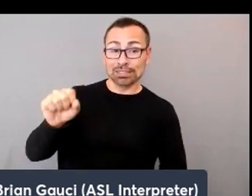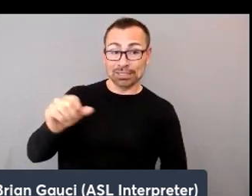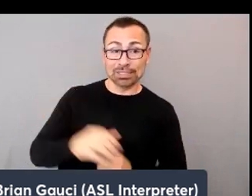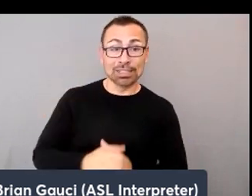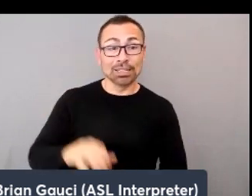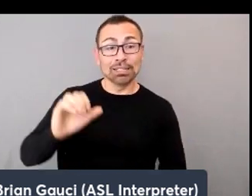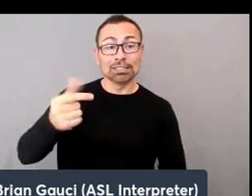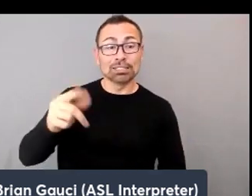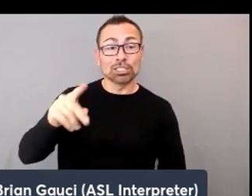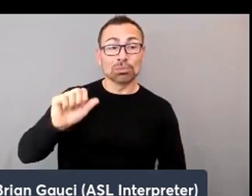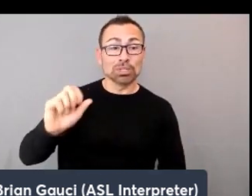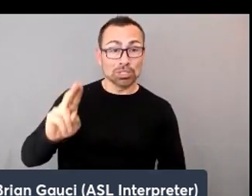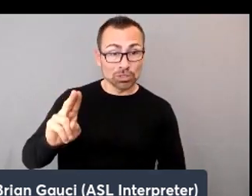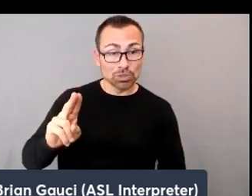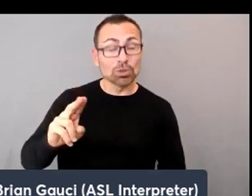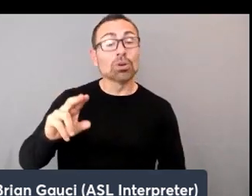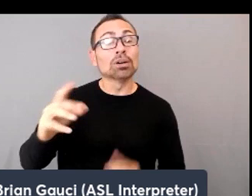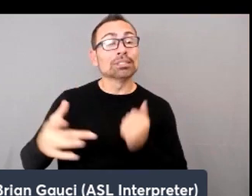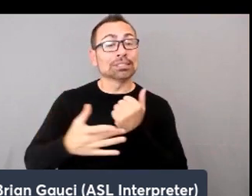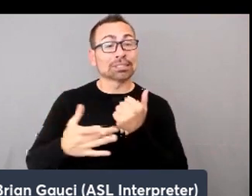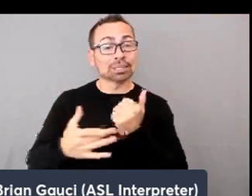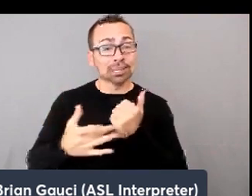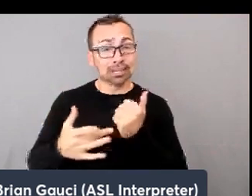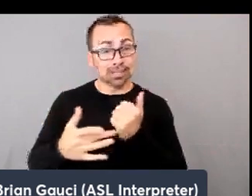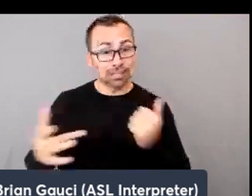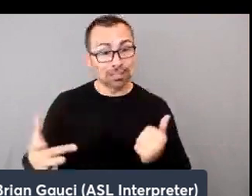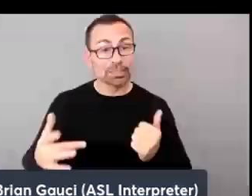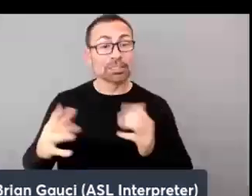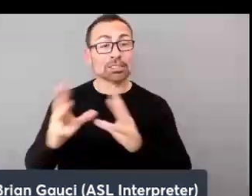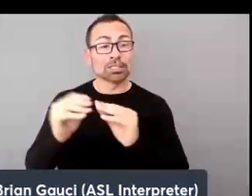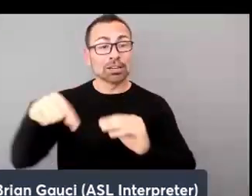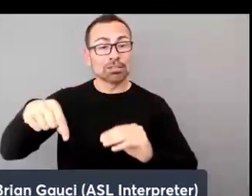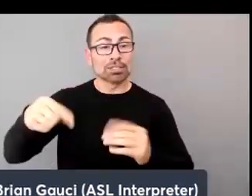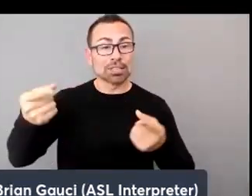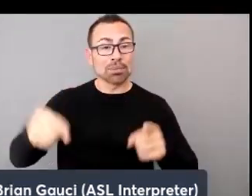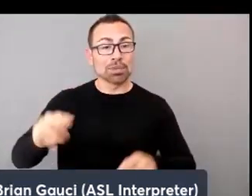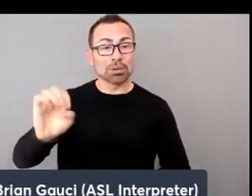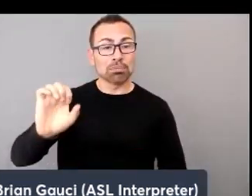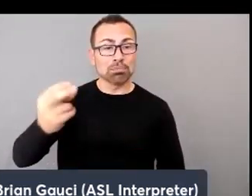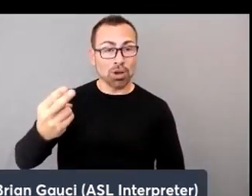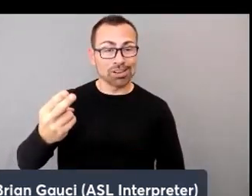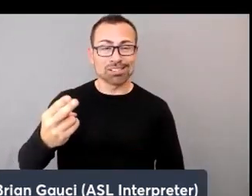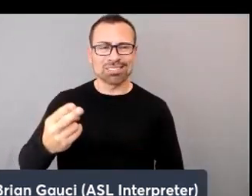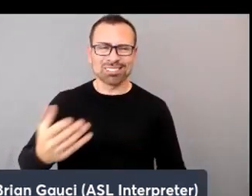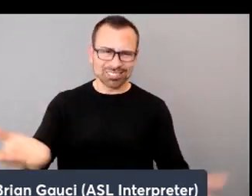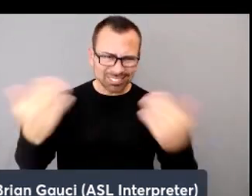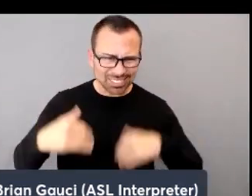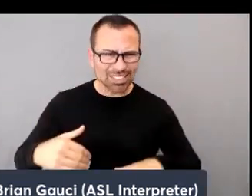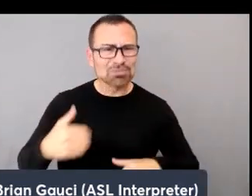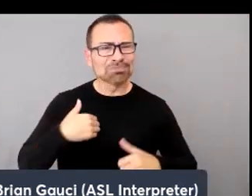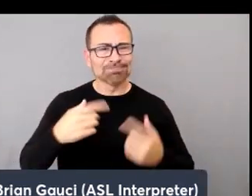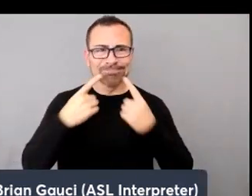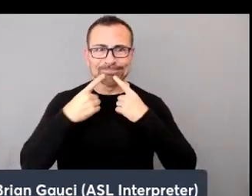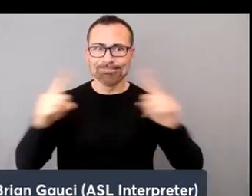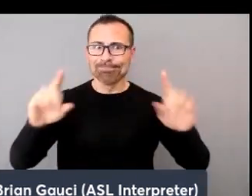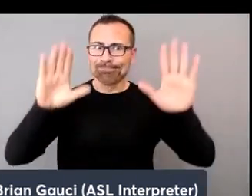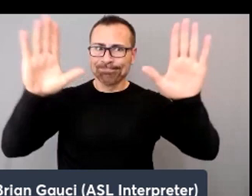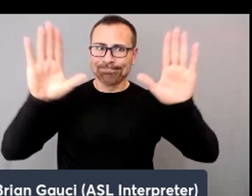March this year. Everyone should come. We have incredible announcements. And yeah, you'll get to learn a lot more